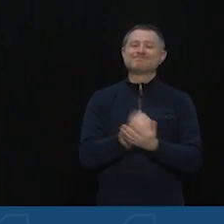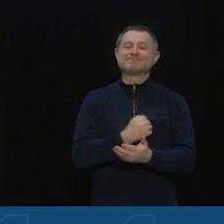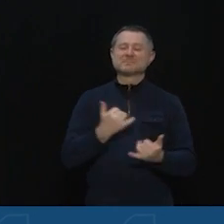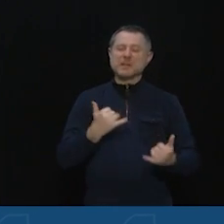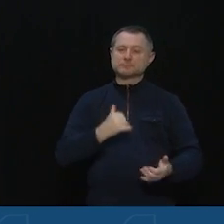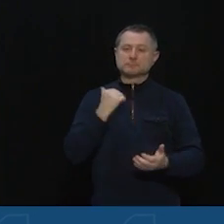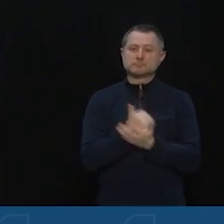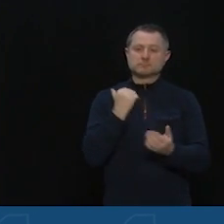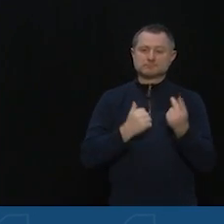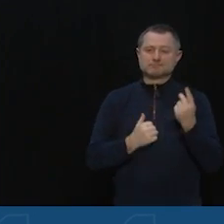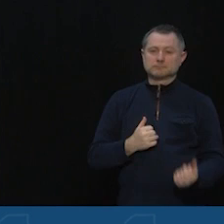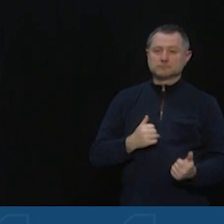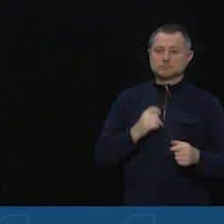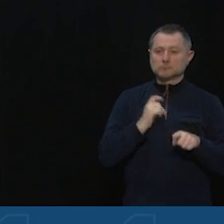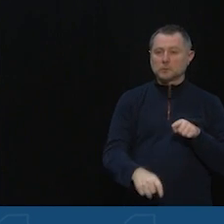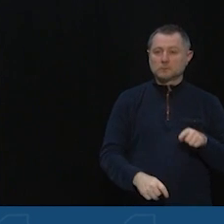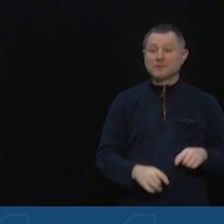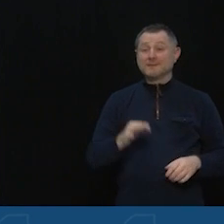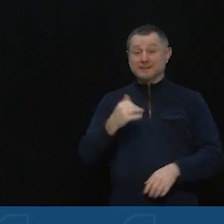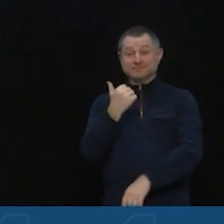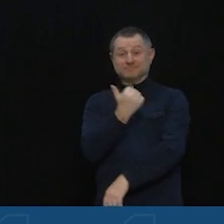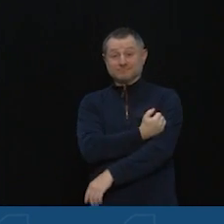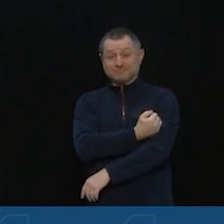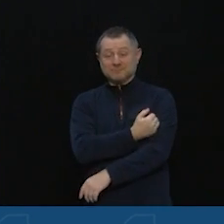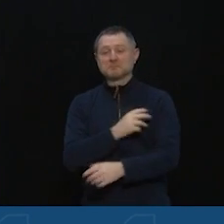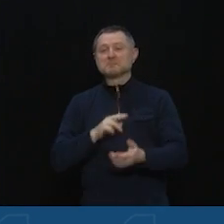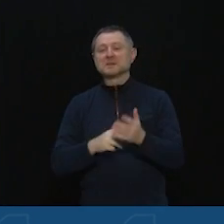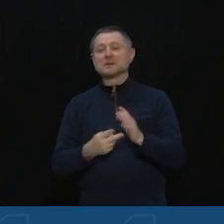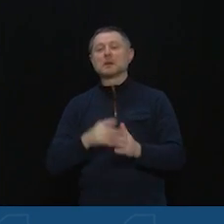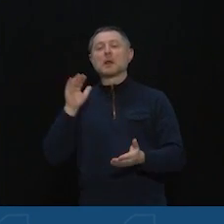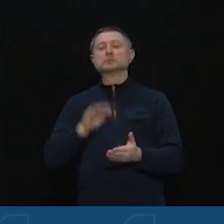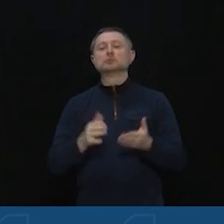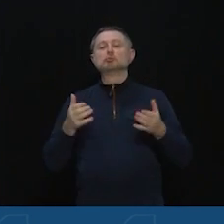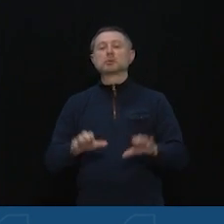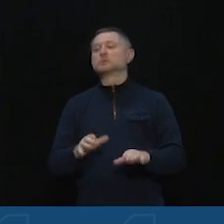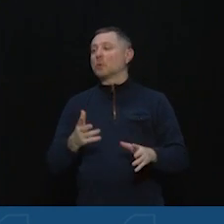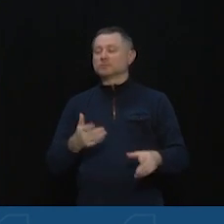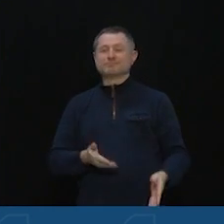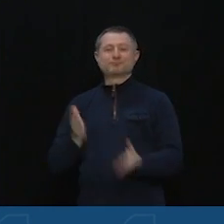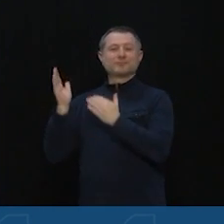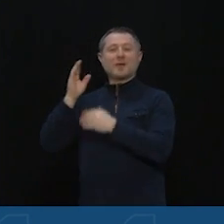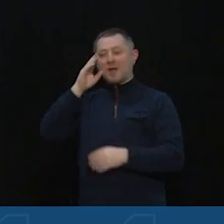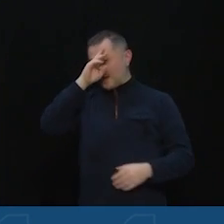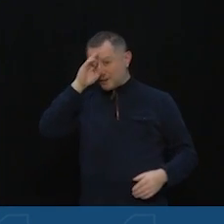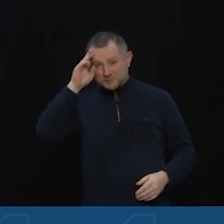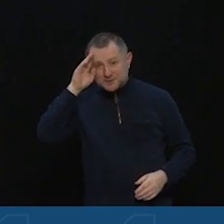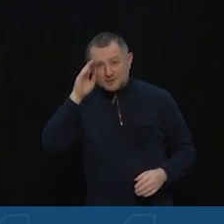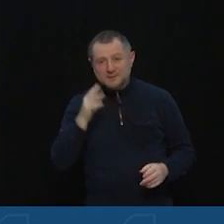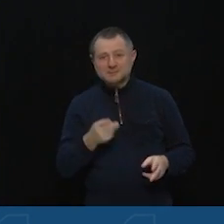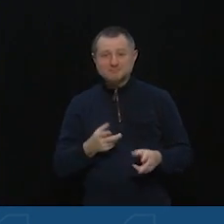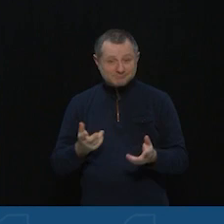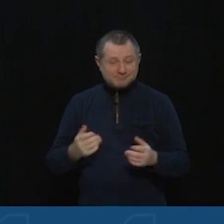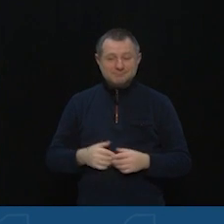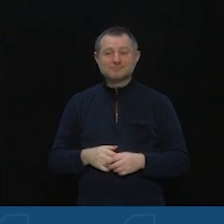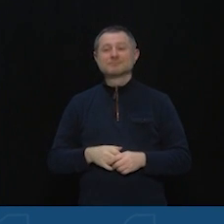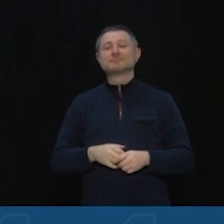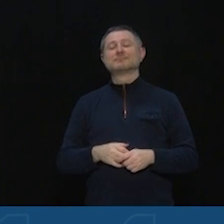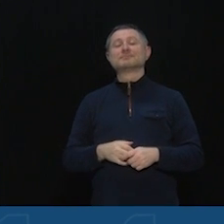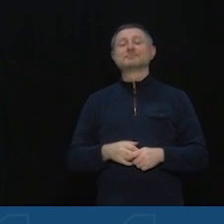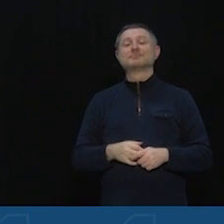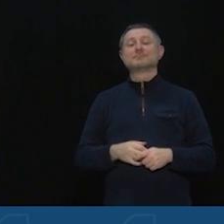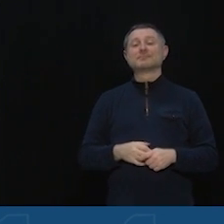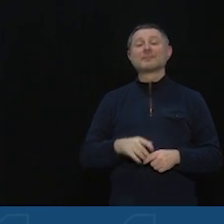and will reduce the risk of hospitalization. And of course, I want to remind everyone